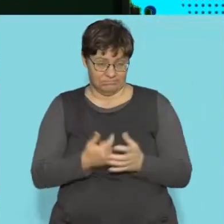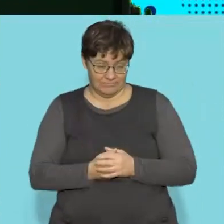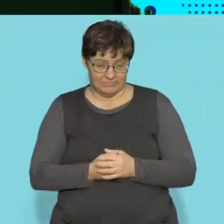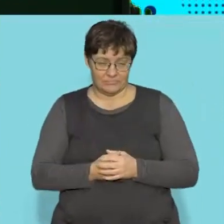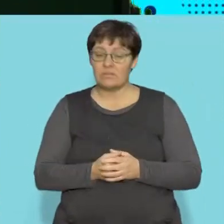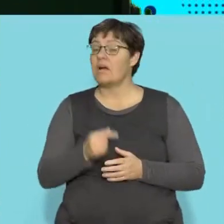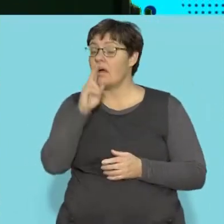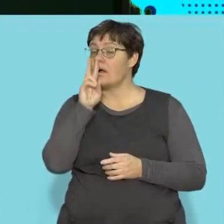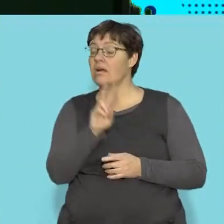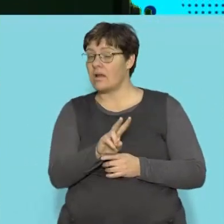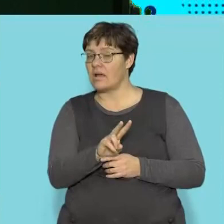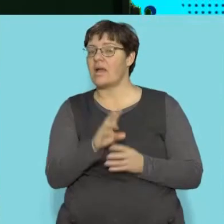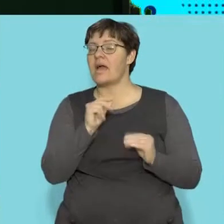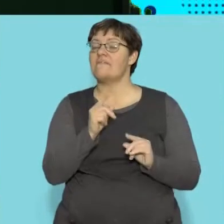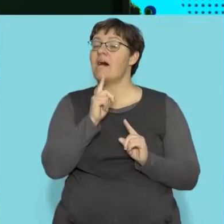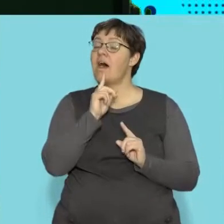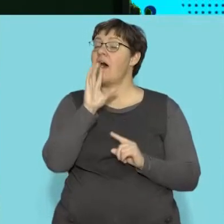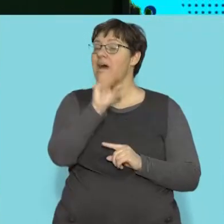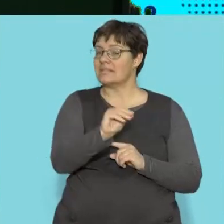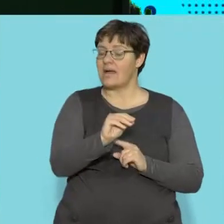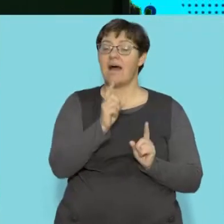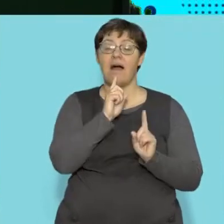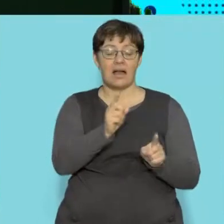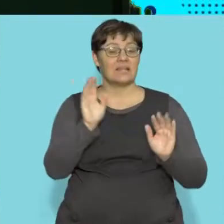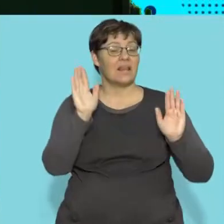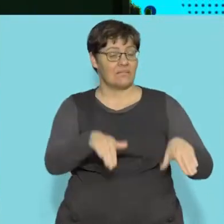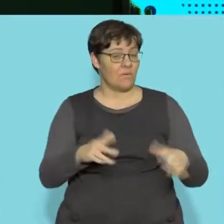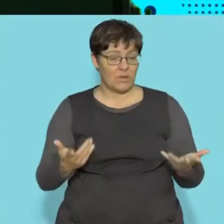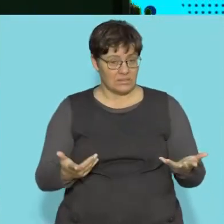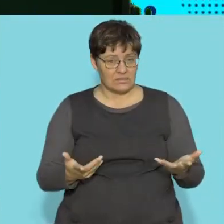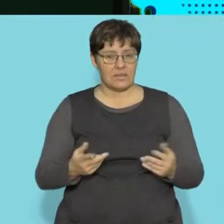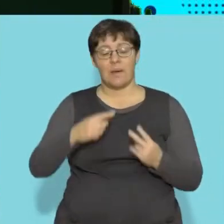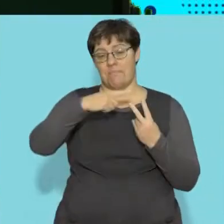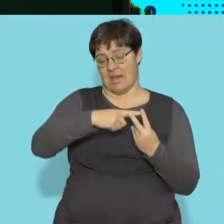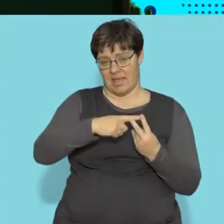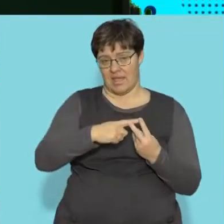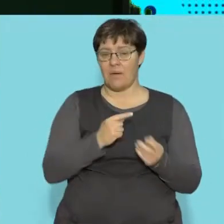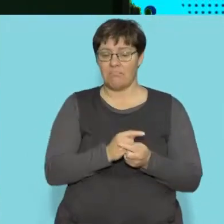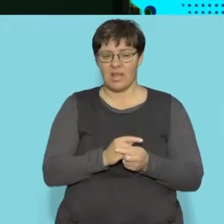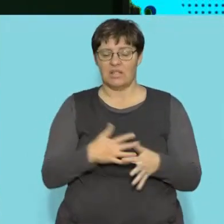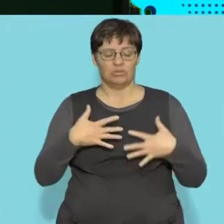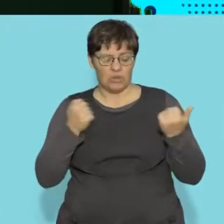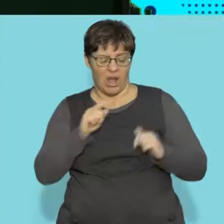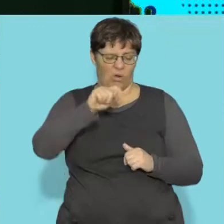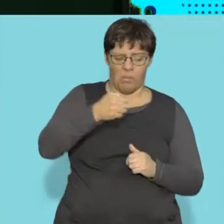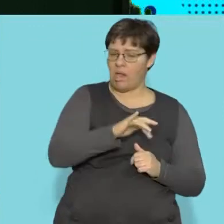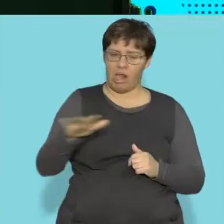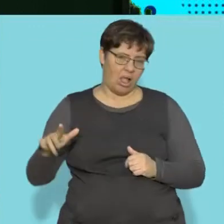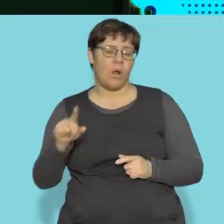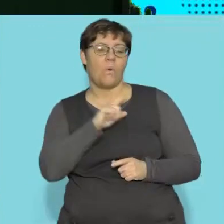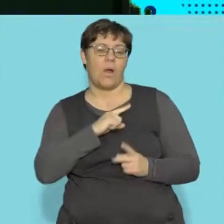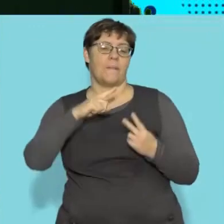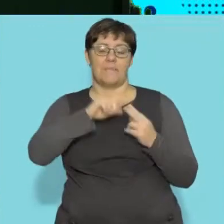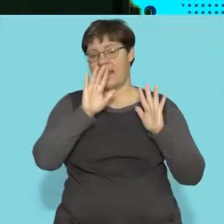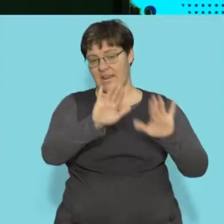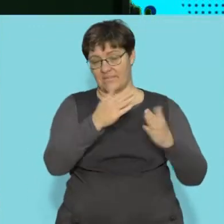to do. Also, please note that this question has asked us to leave our answers in terms of pi. So I'm not going to stress about decimals. For